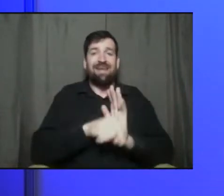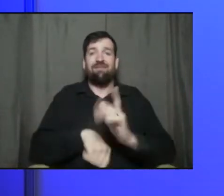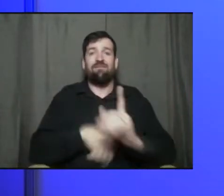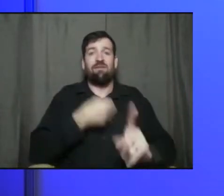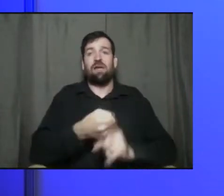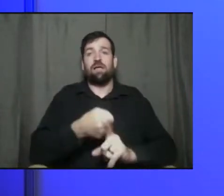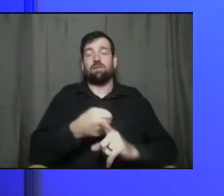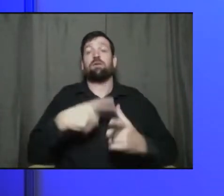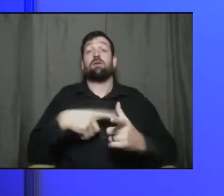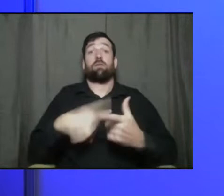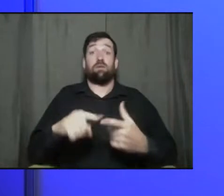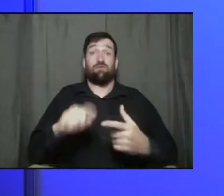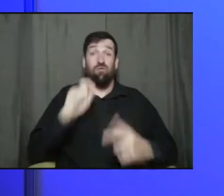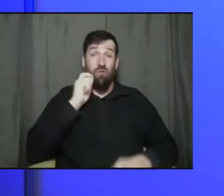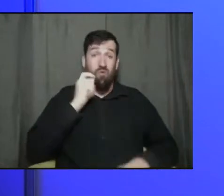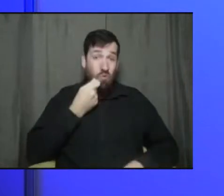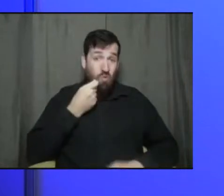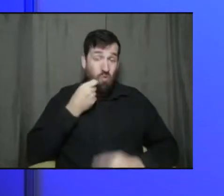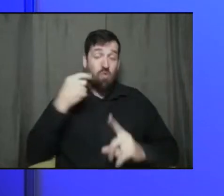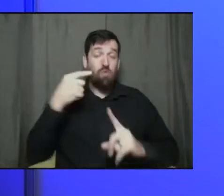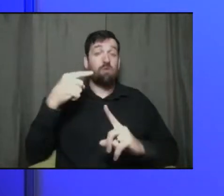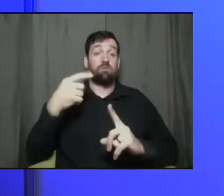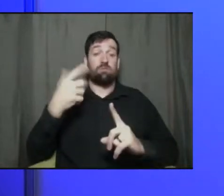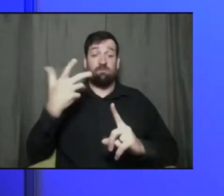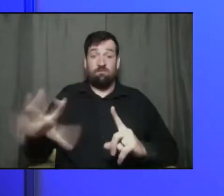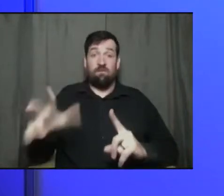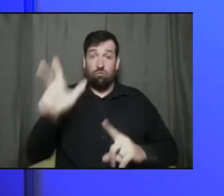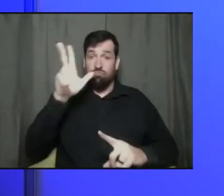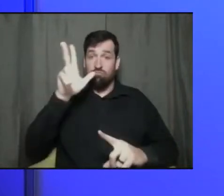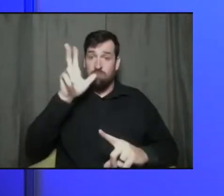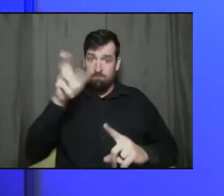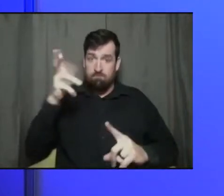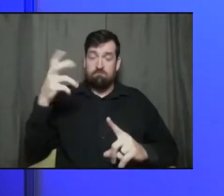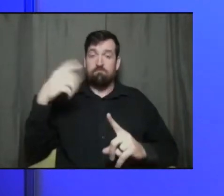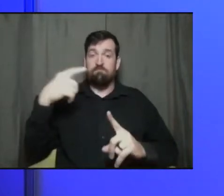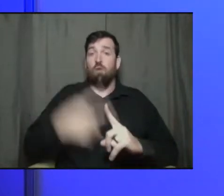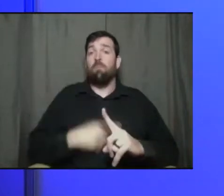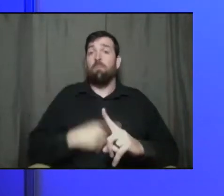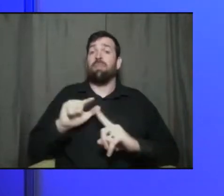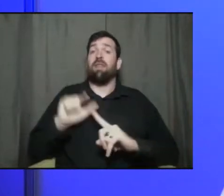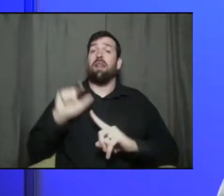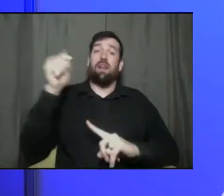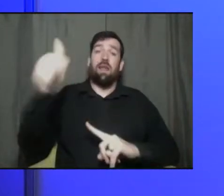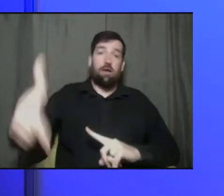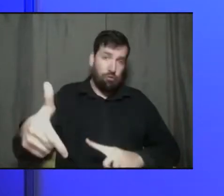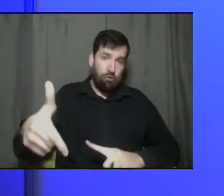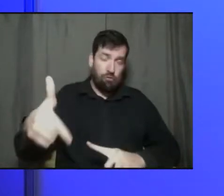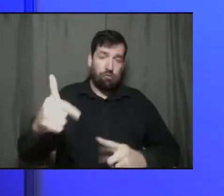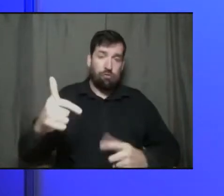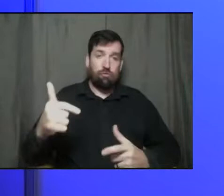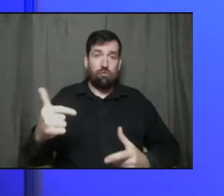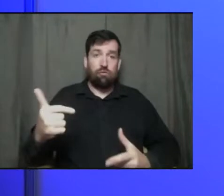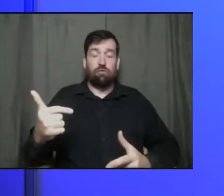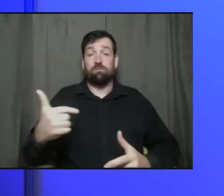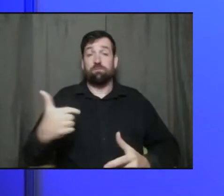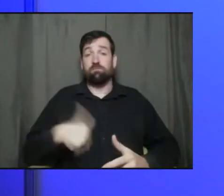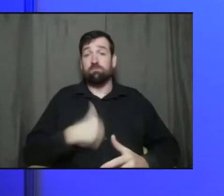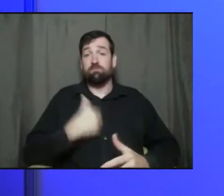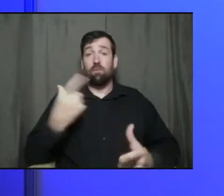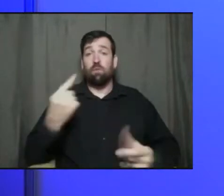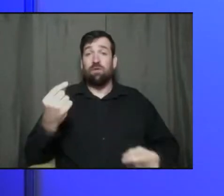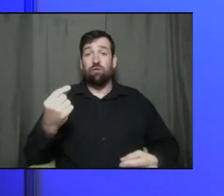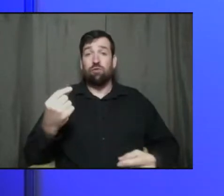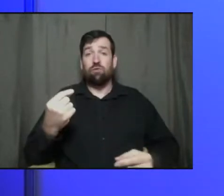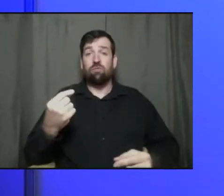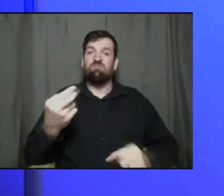1 month out after we've nebulized the CF gene, then what we actually do is take some biopsies within